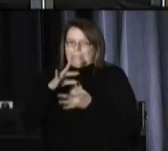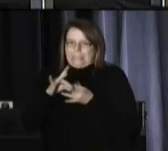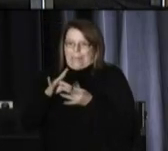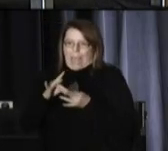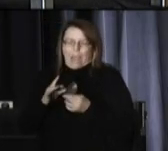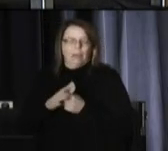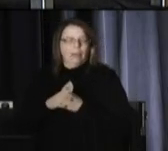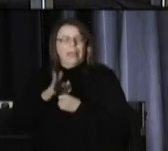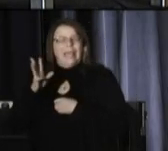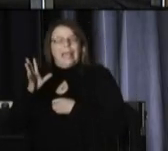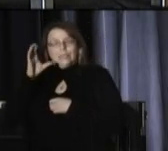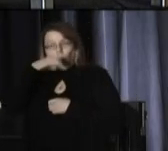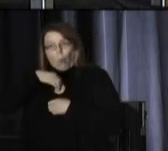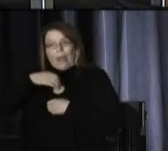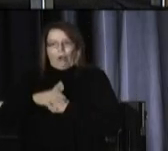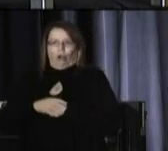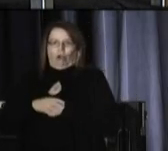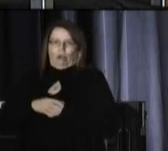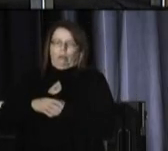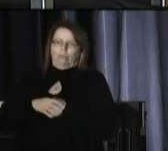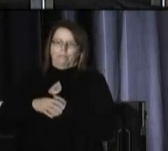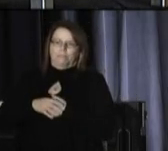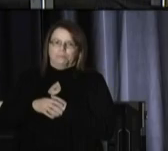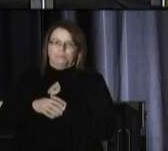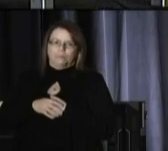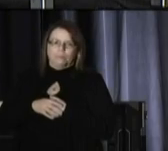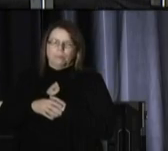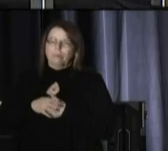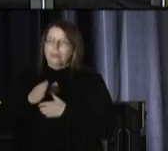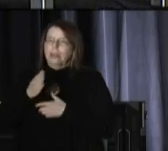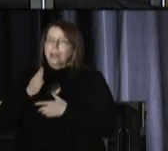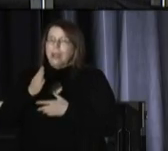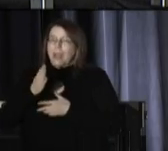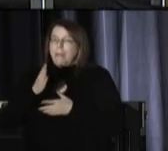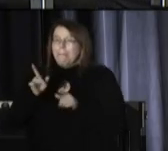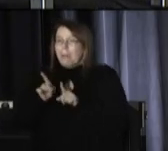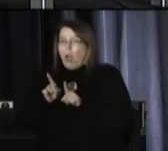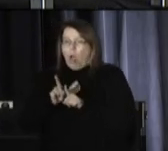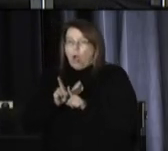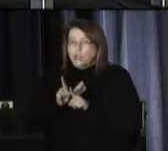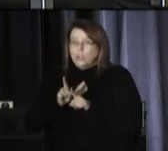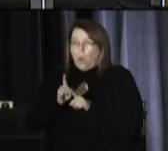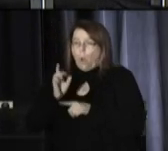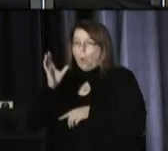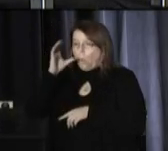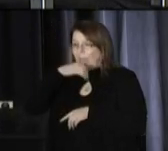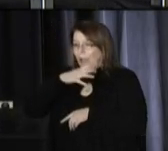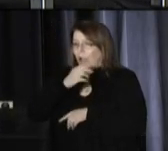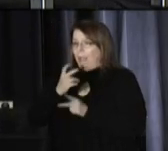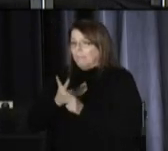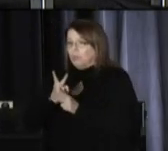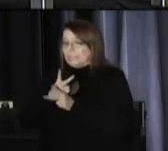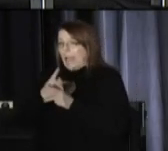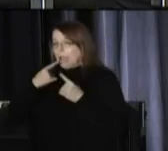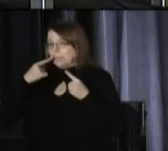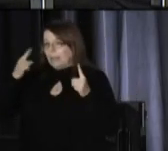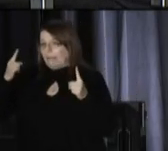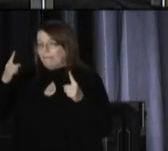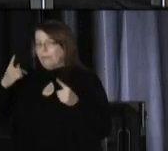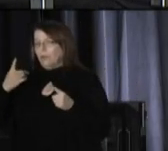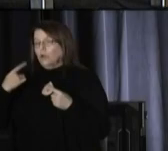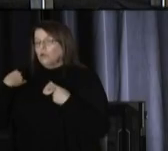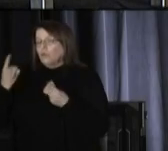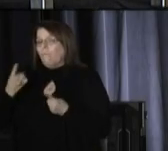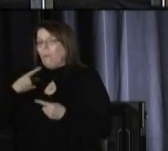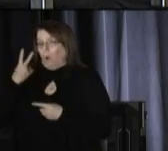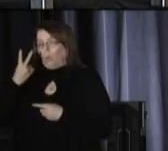which is weird. But in some way also weirdly productive, I think so far, we'll see. I